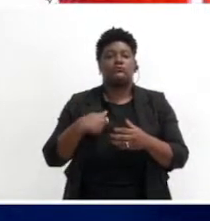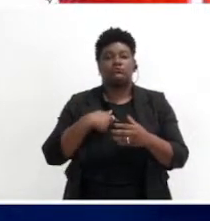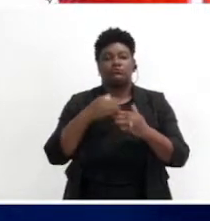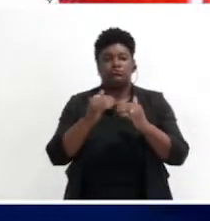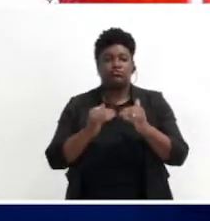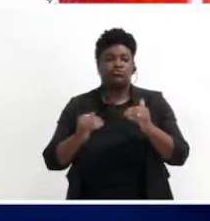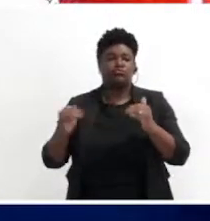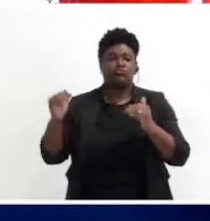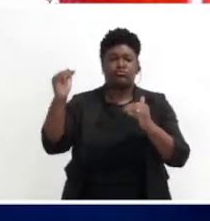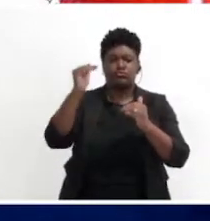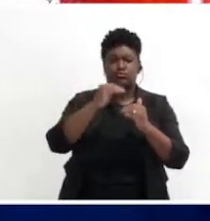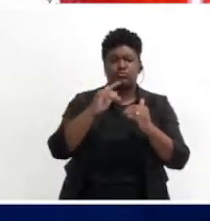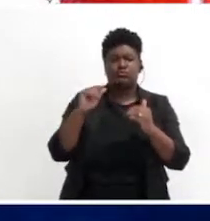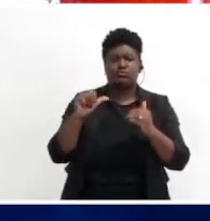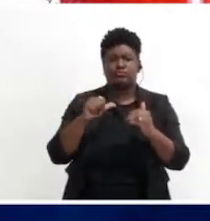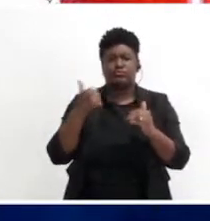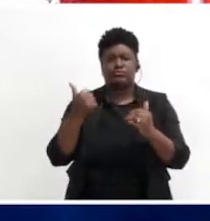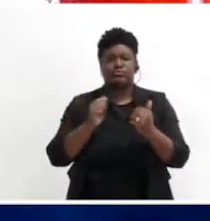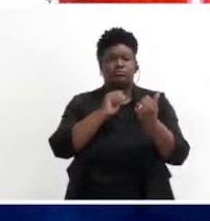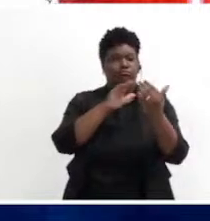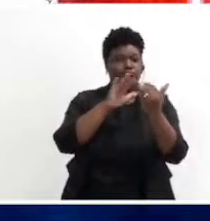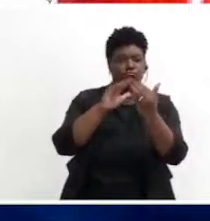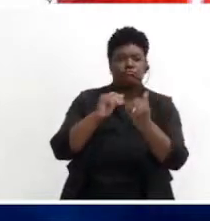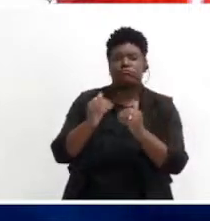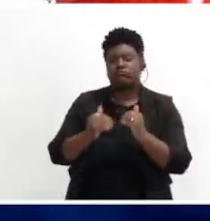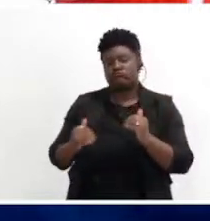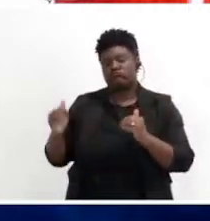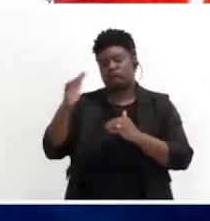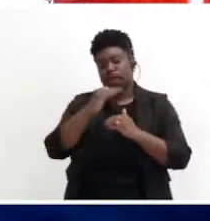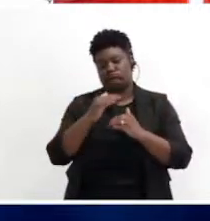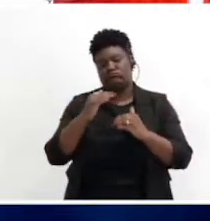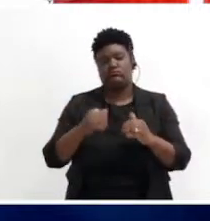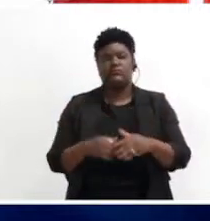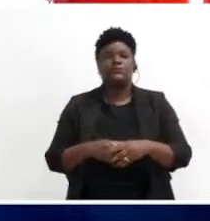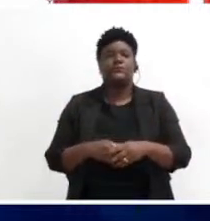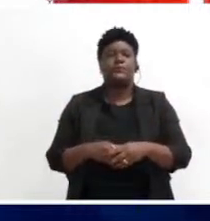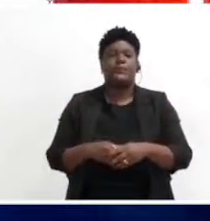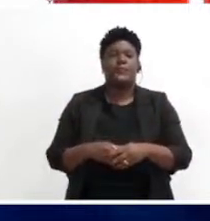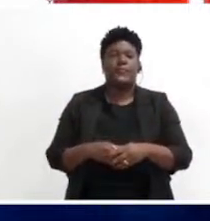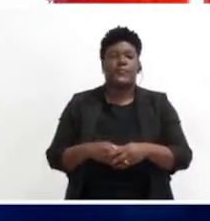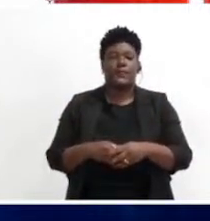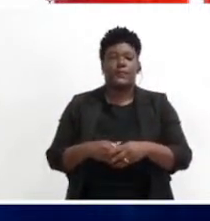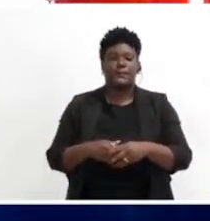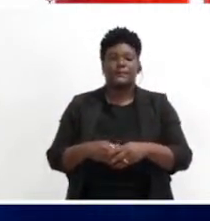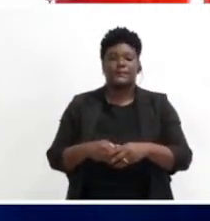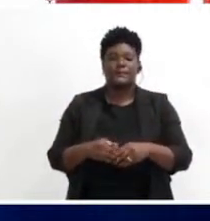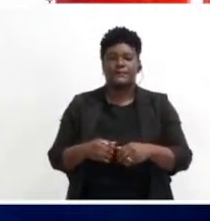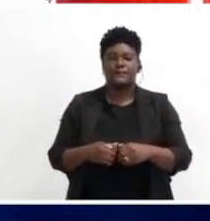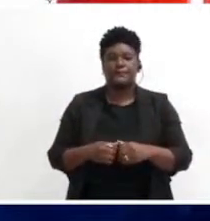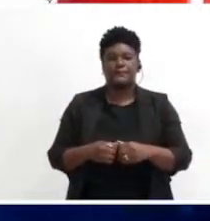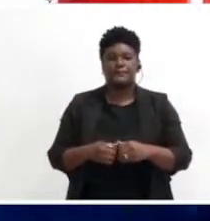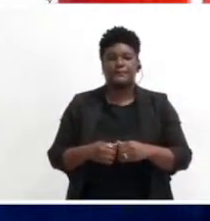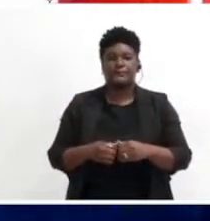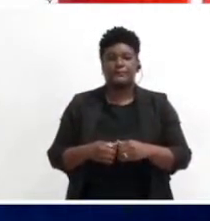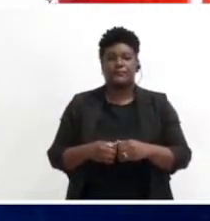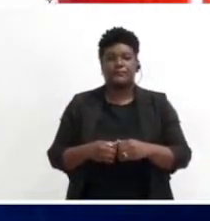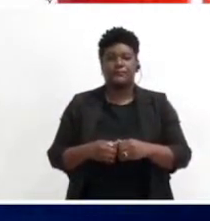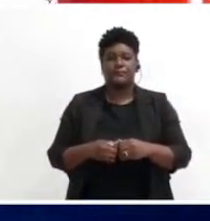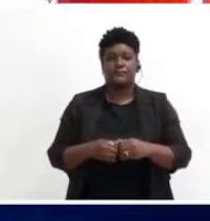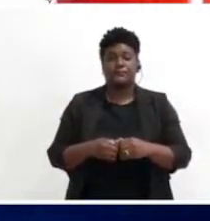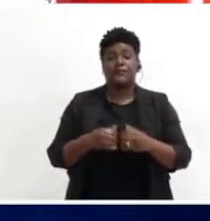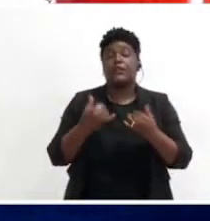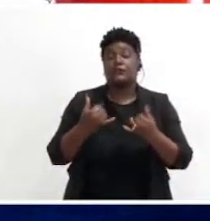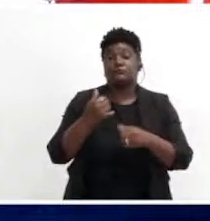So the main reason to use a copper pillar bump is for finer pitch. So you can shrink the pitch down